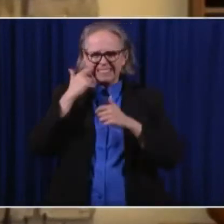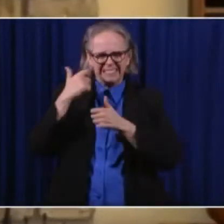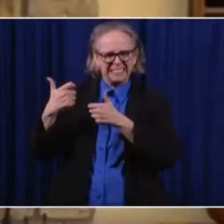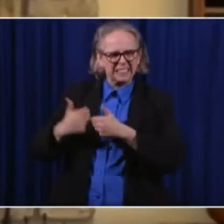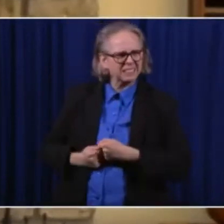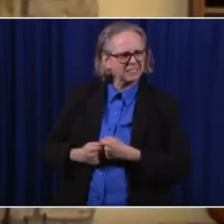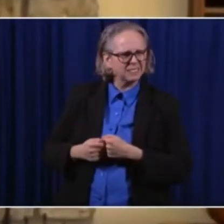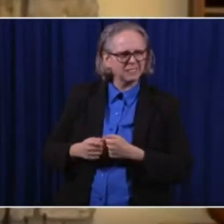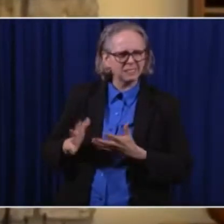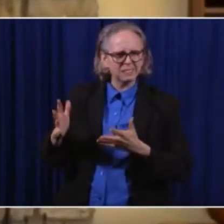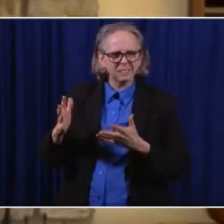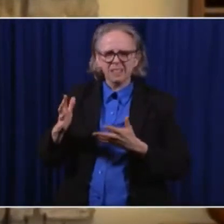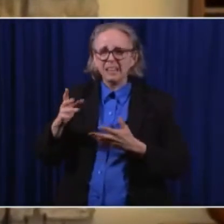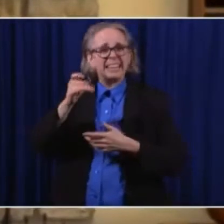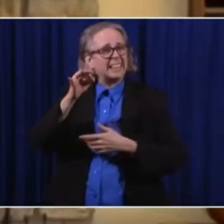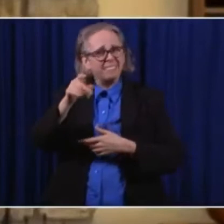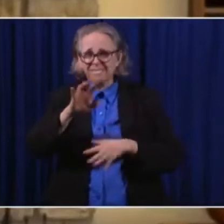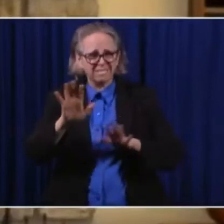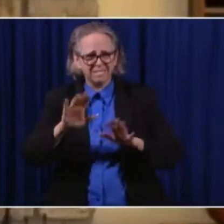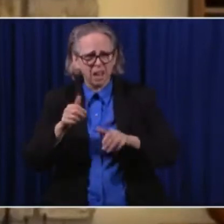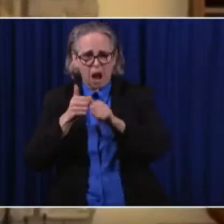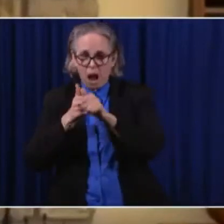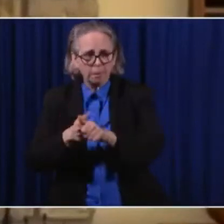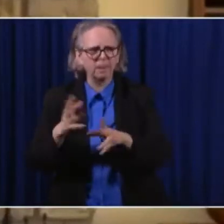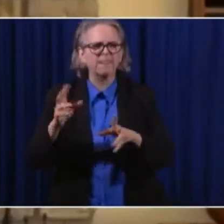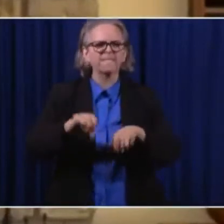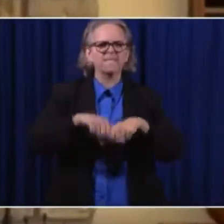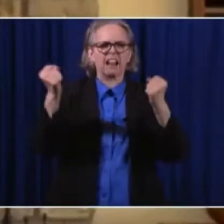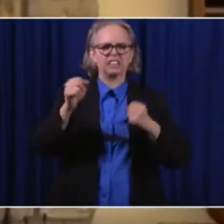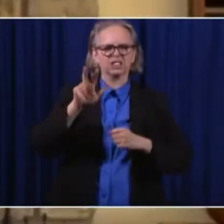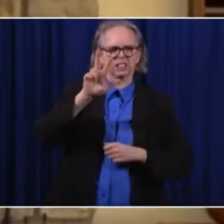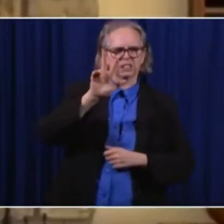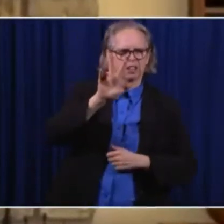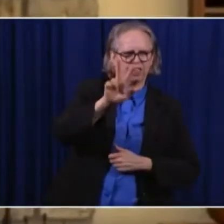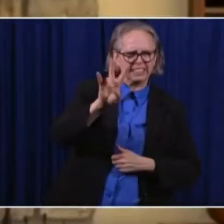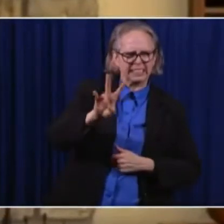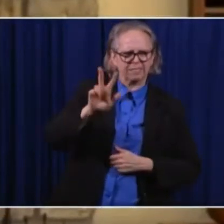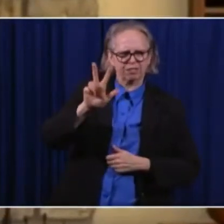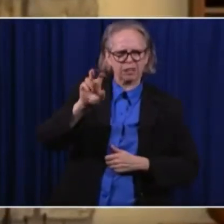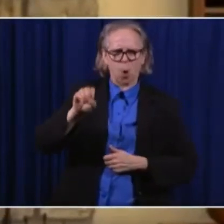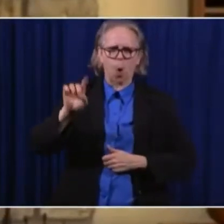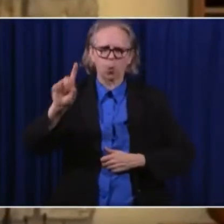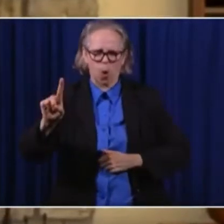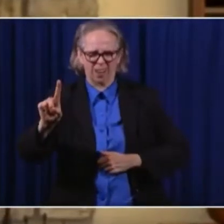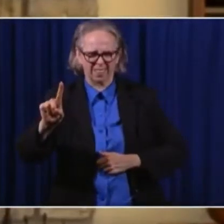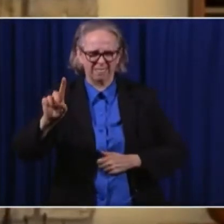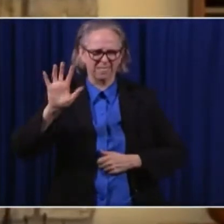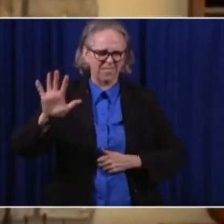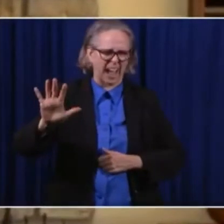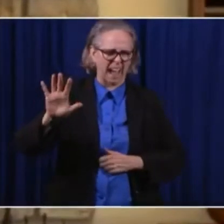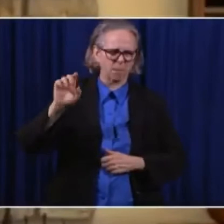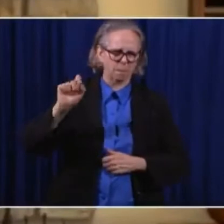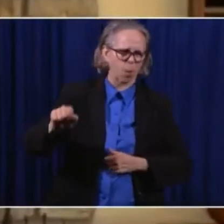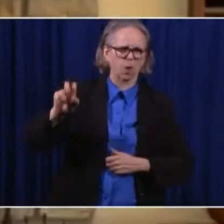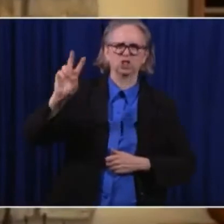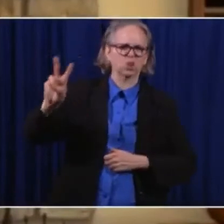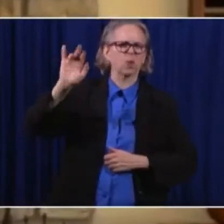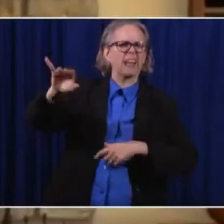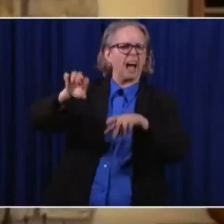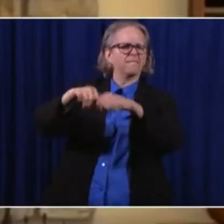of 3701.352. This is a general health order. It's like any other order, I believe. Second